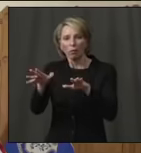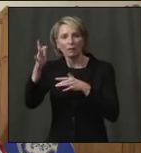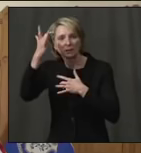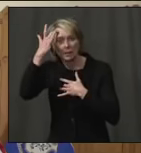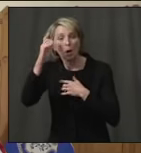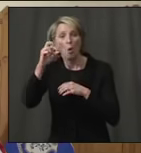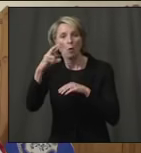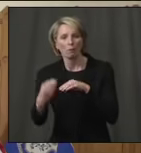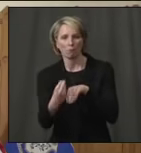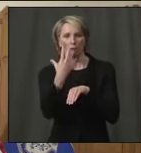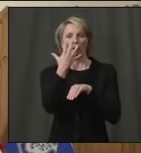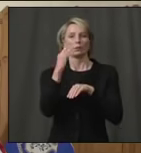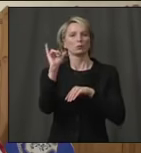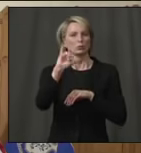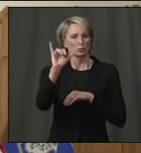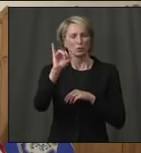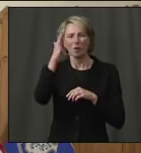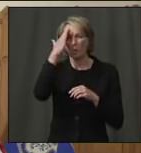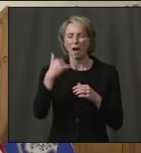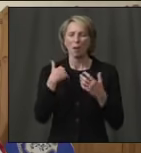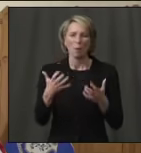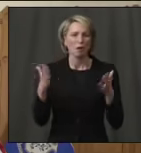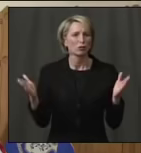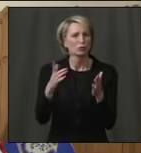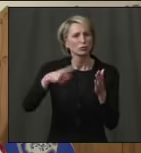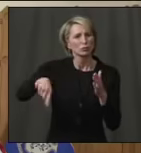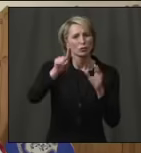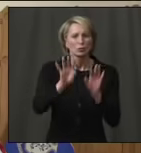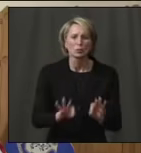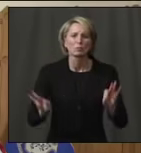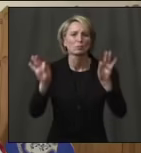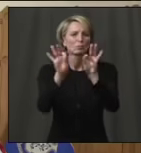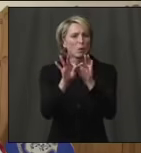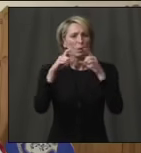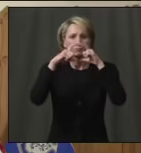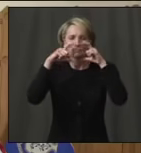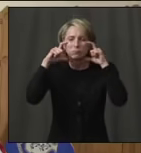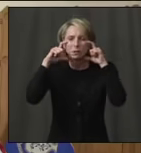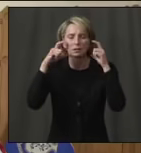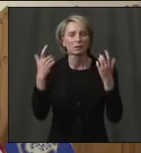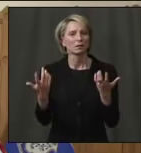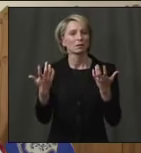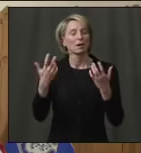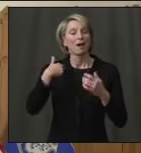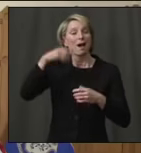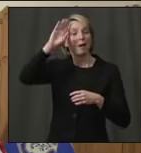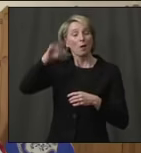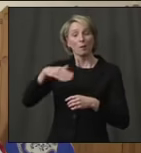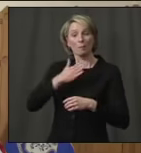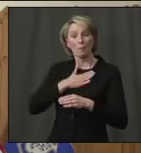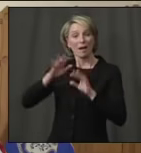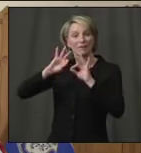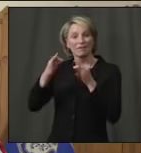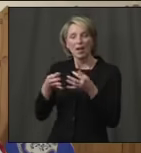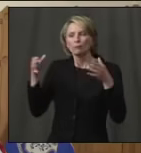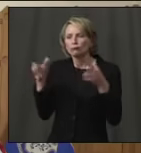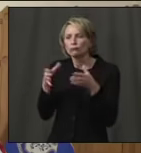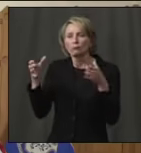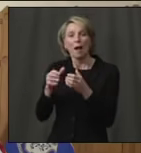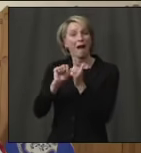and I know we're Googling or Skyping every Sunday as a family together and finding ways to